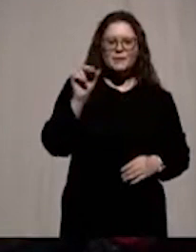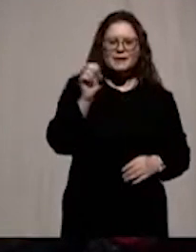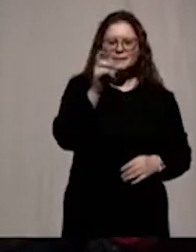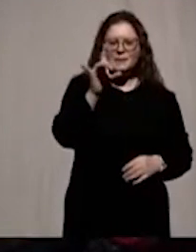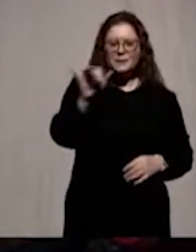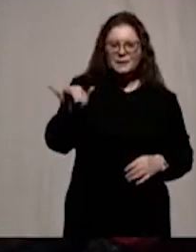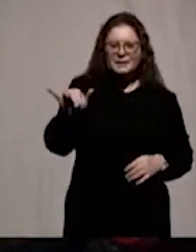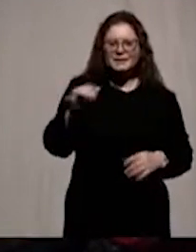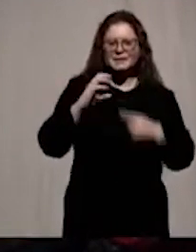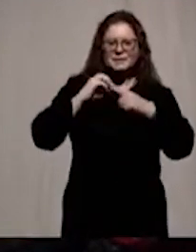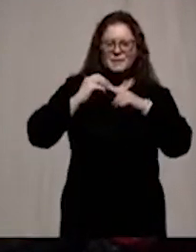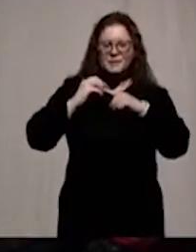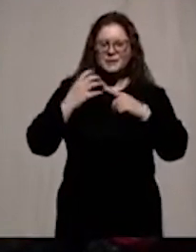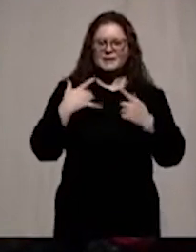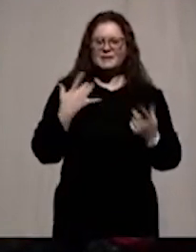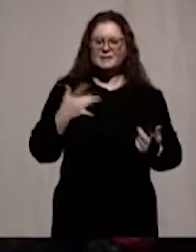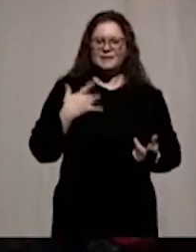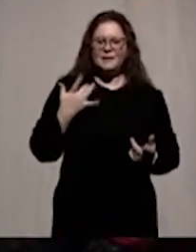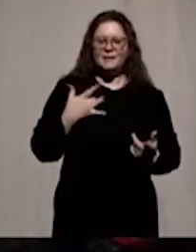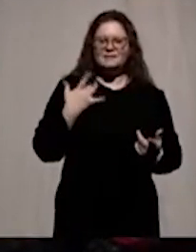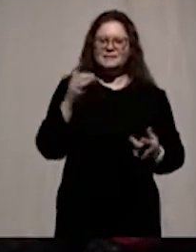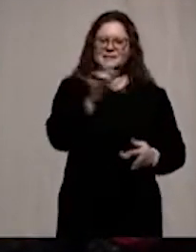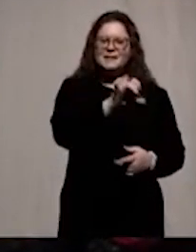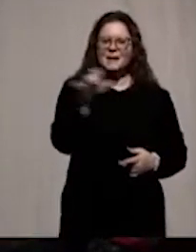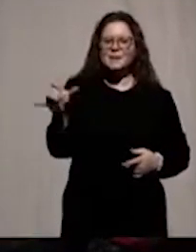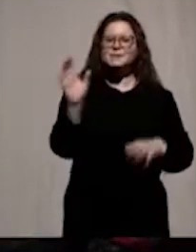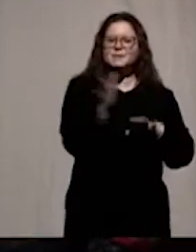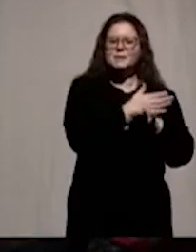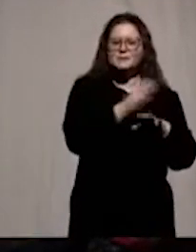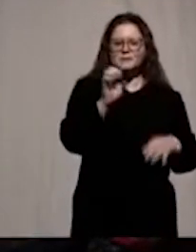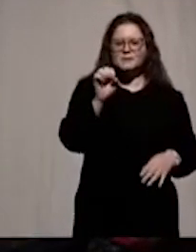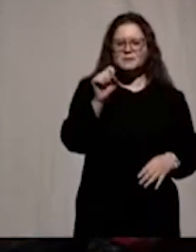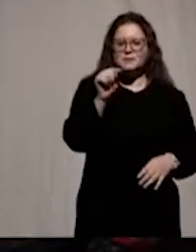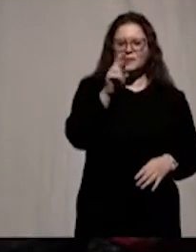It is. Yeah, it reminds me of like strawberry fields forever,